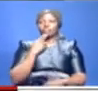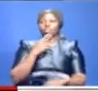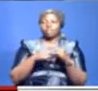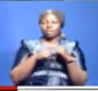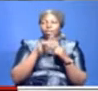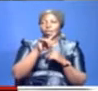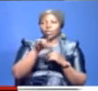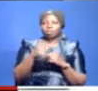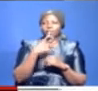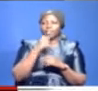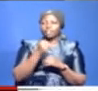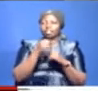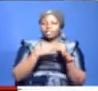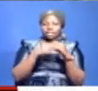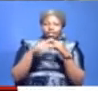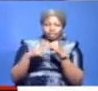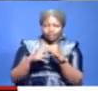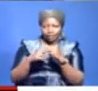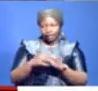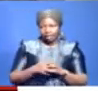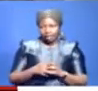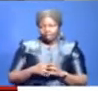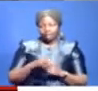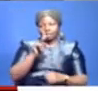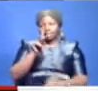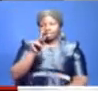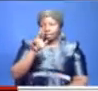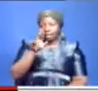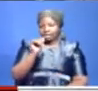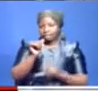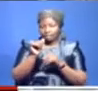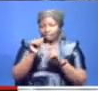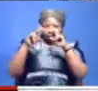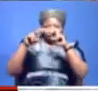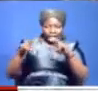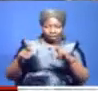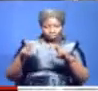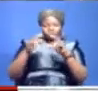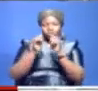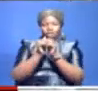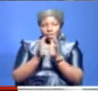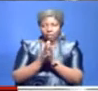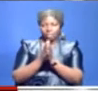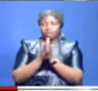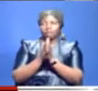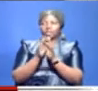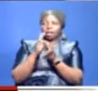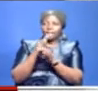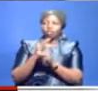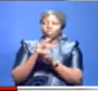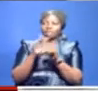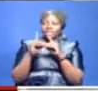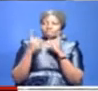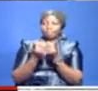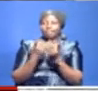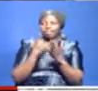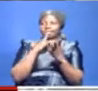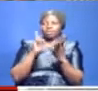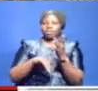155,471,597 shillings. According to Kenya Revenue Authority Investigation and Enforcement Department, his scrap metal